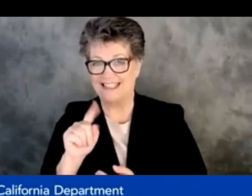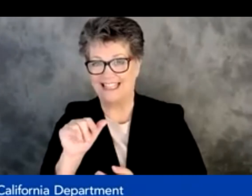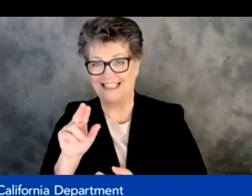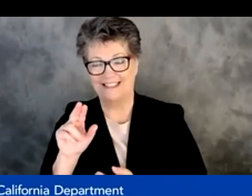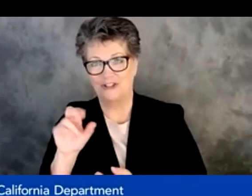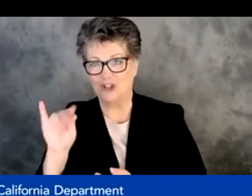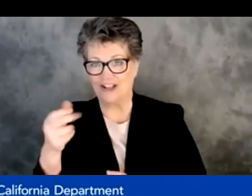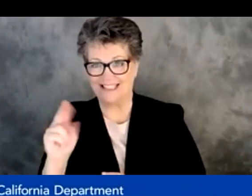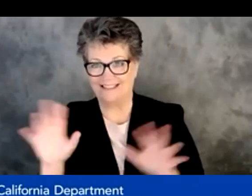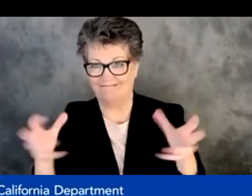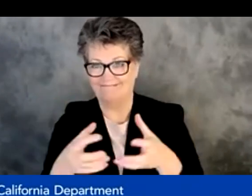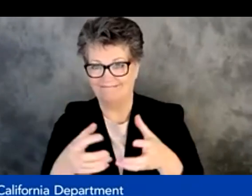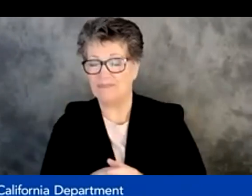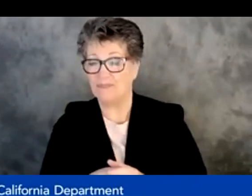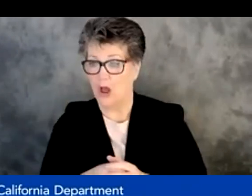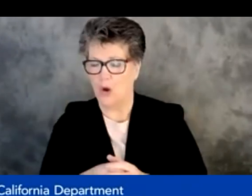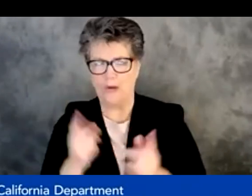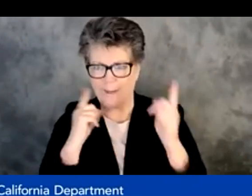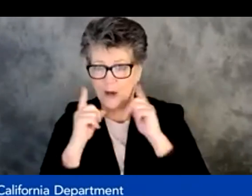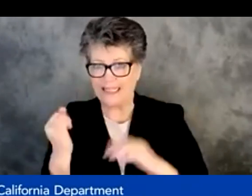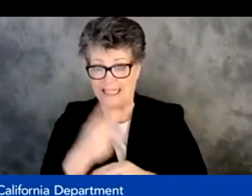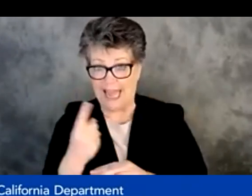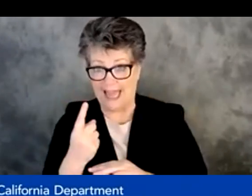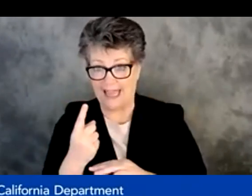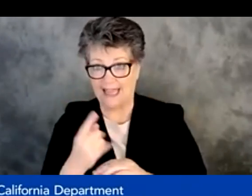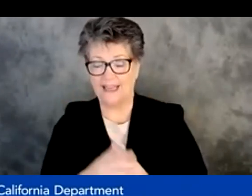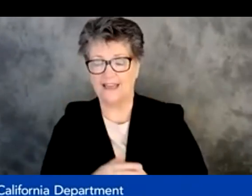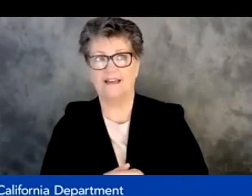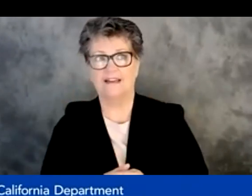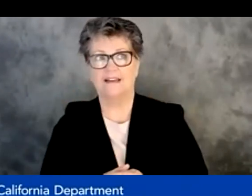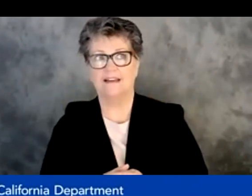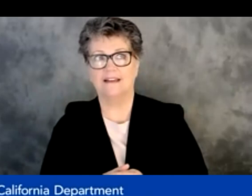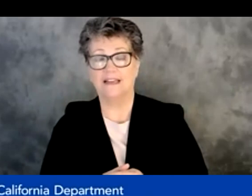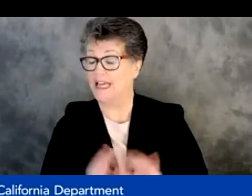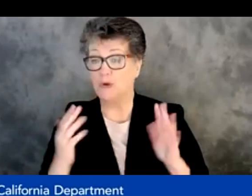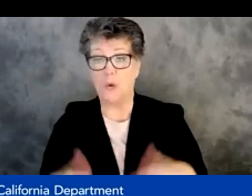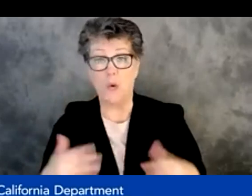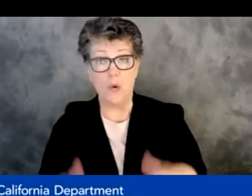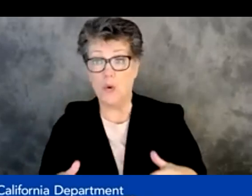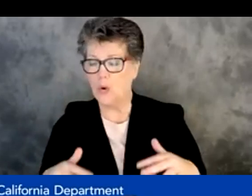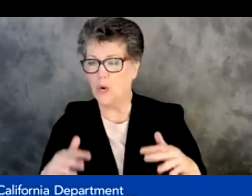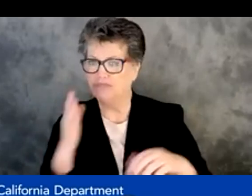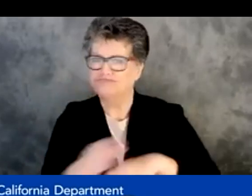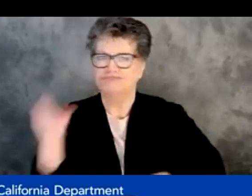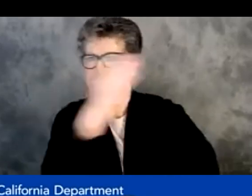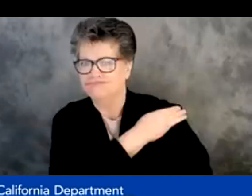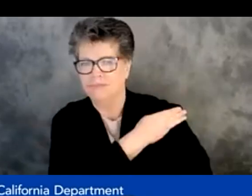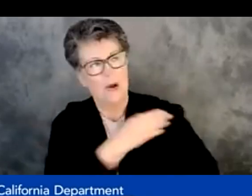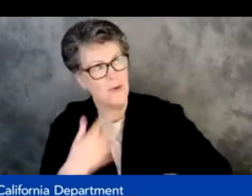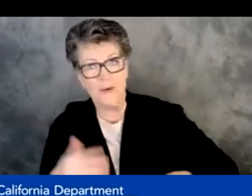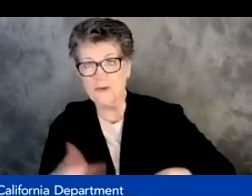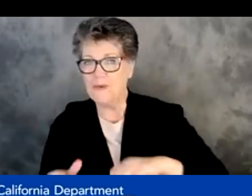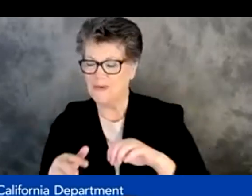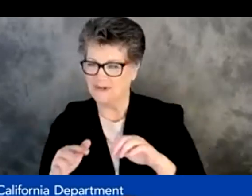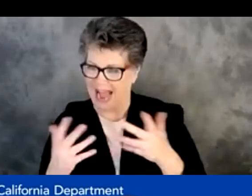convening. And what I'm hearing today is head and shoulders above where I thought the state would